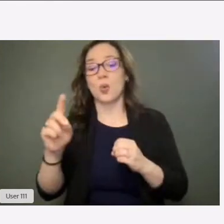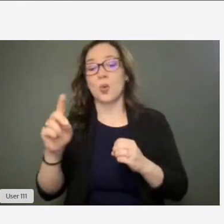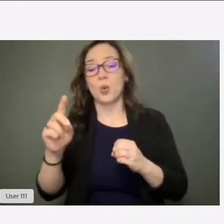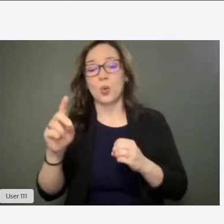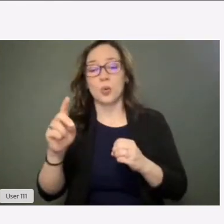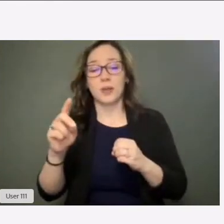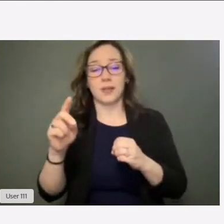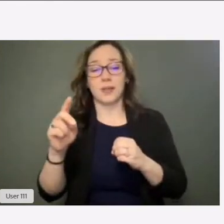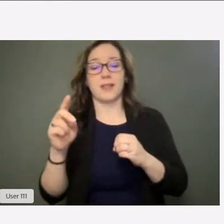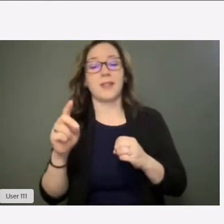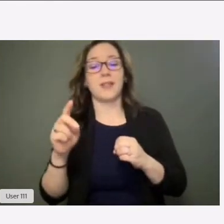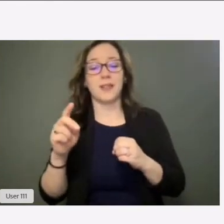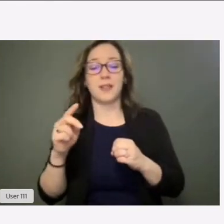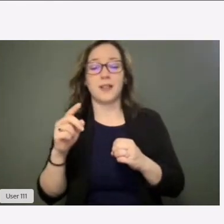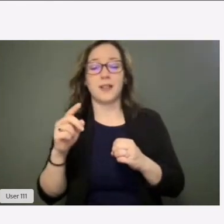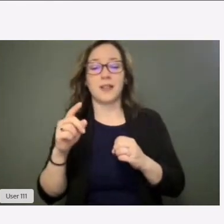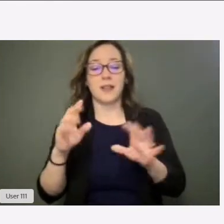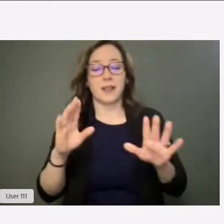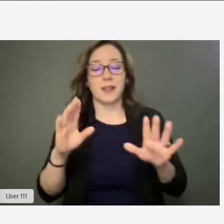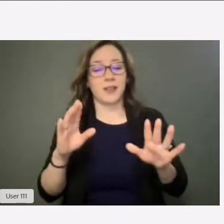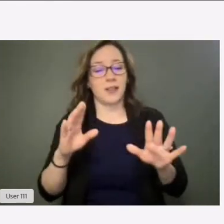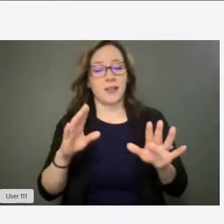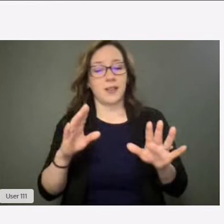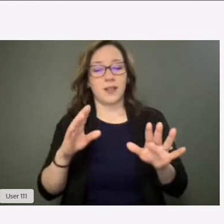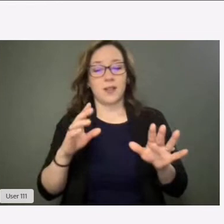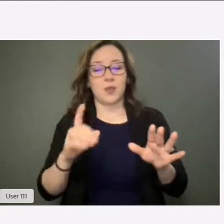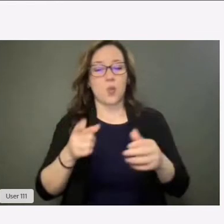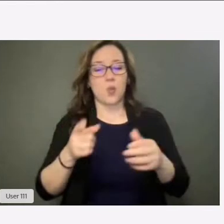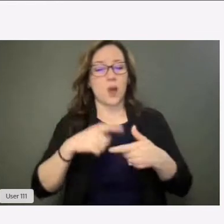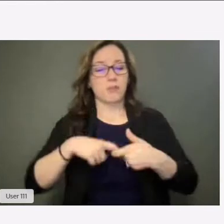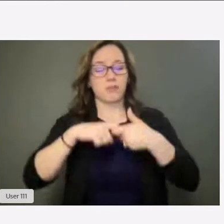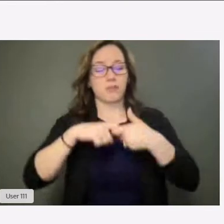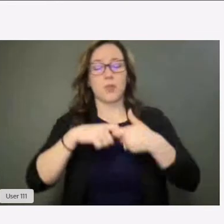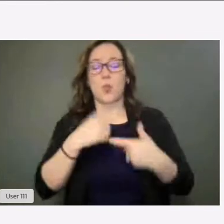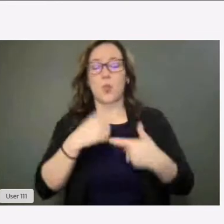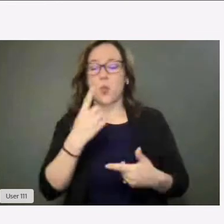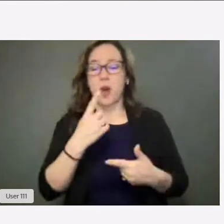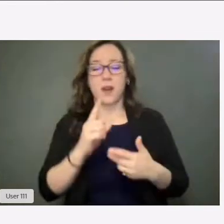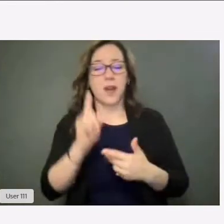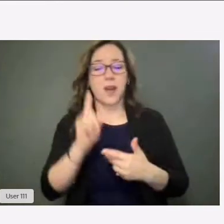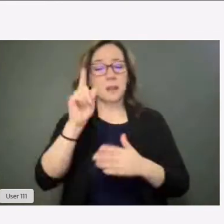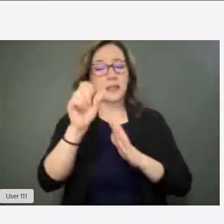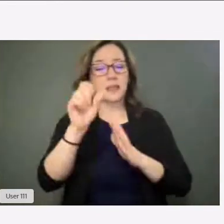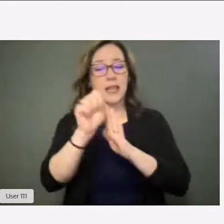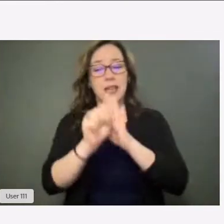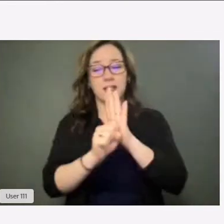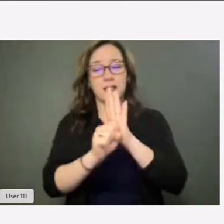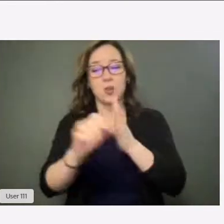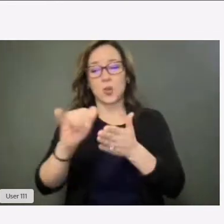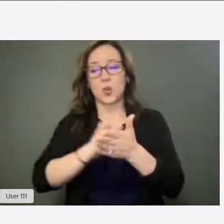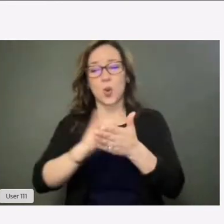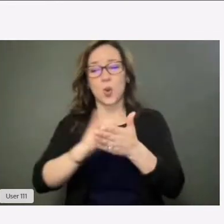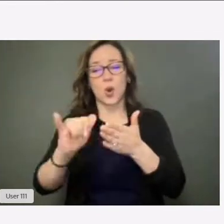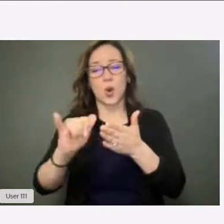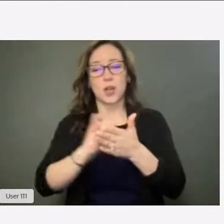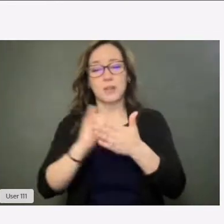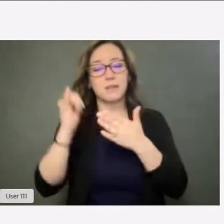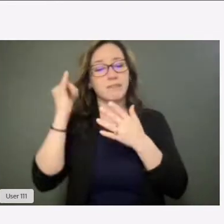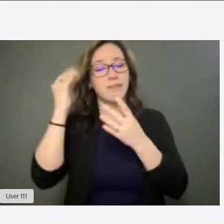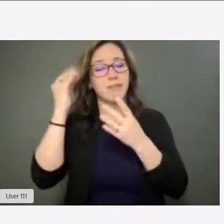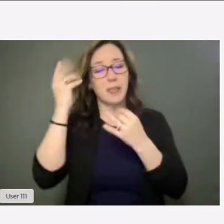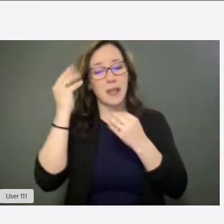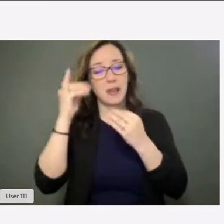I'm gonna take a moment of from one upstate New York guy to another. Something to think about, Mark.